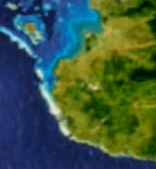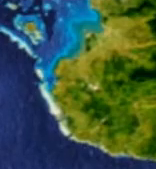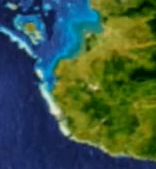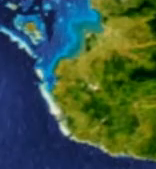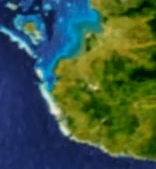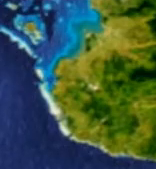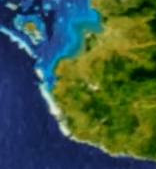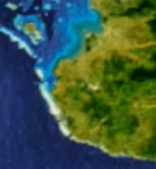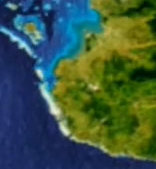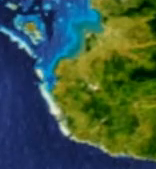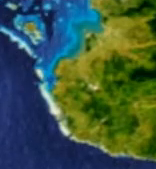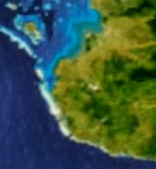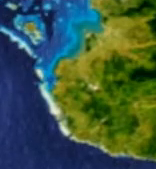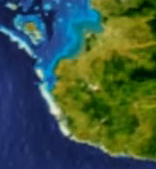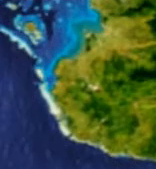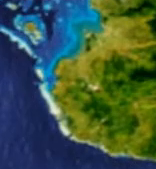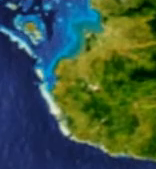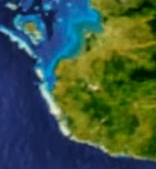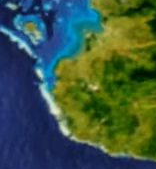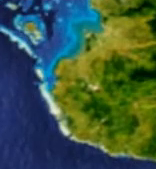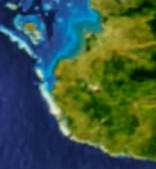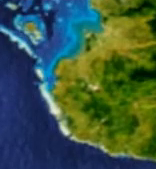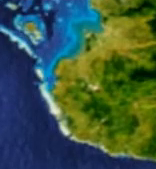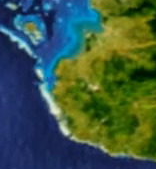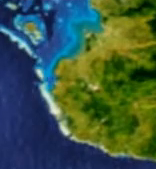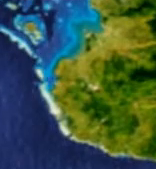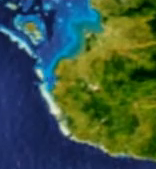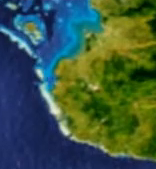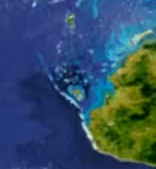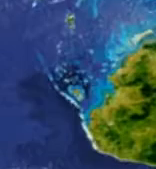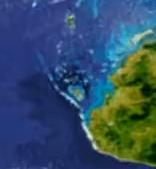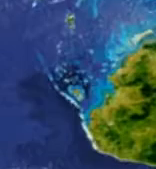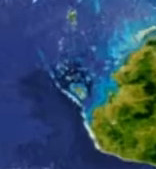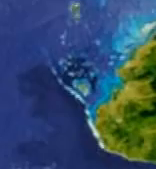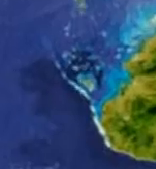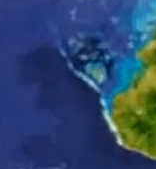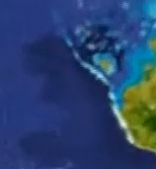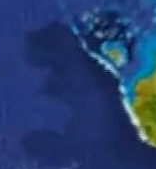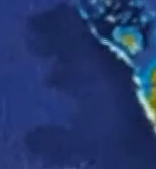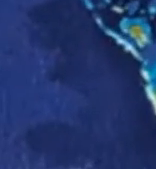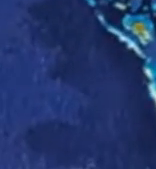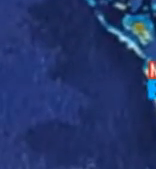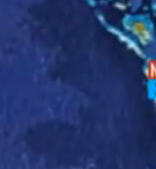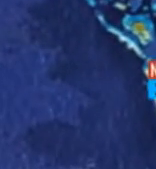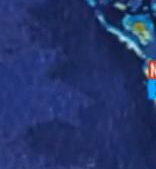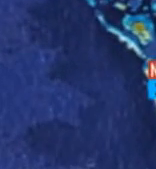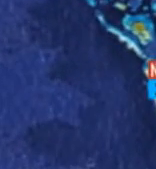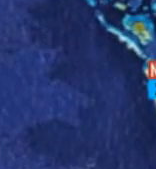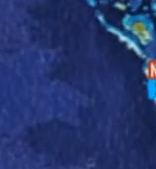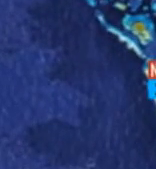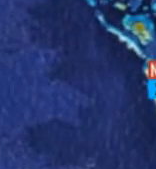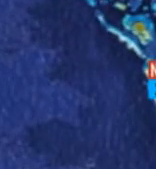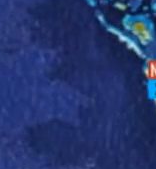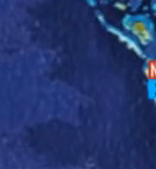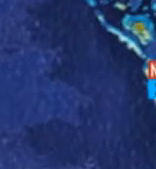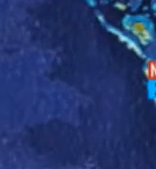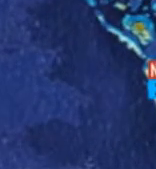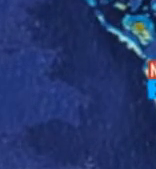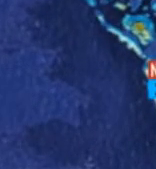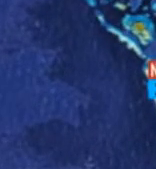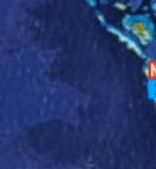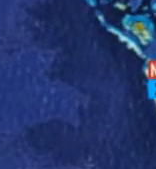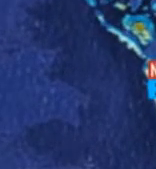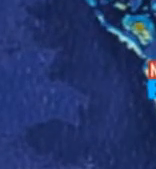Suva, mostly fine conditions and becoming cloudy in the afternoon. And in the north, cloudy with heavy showers